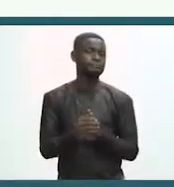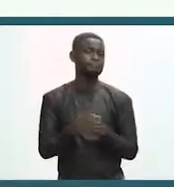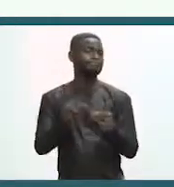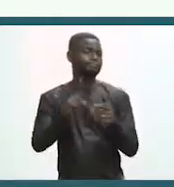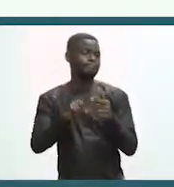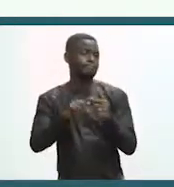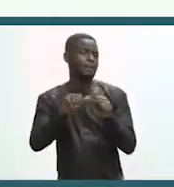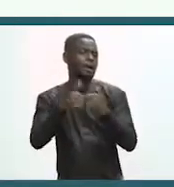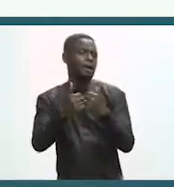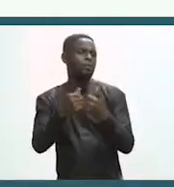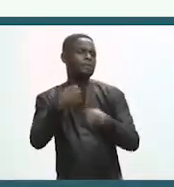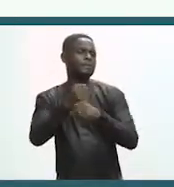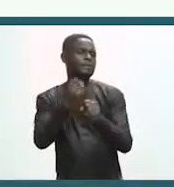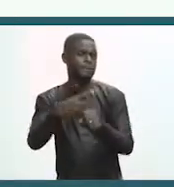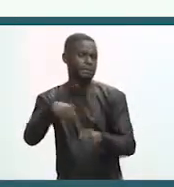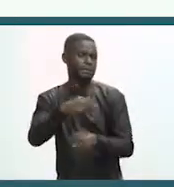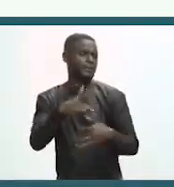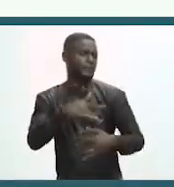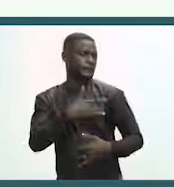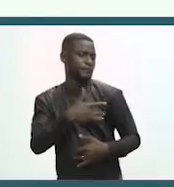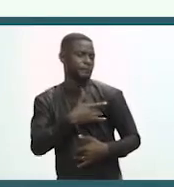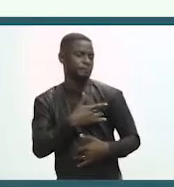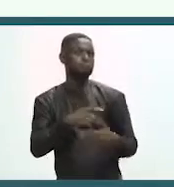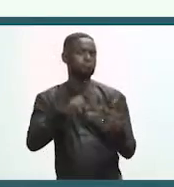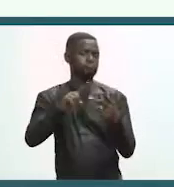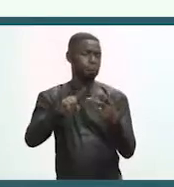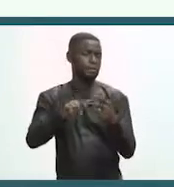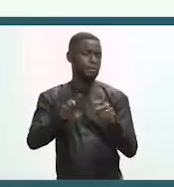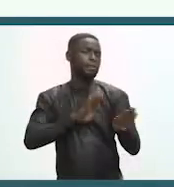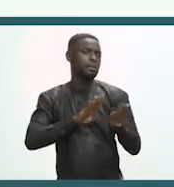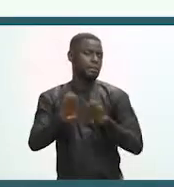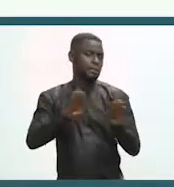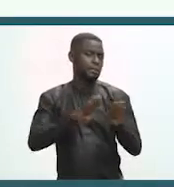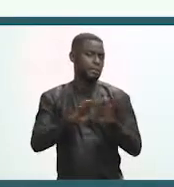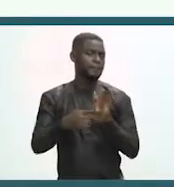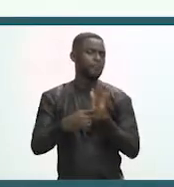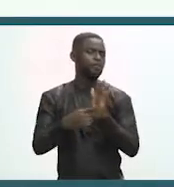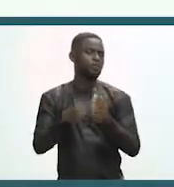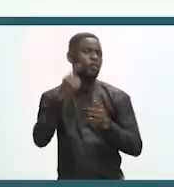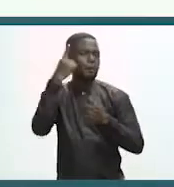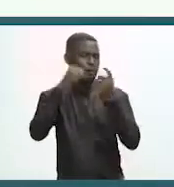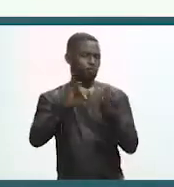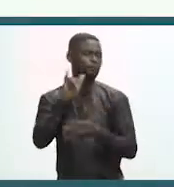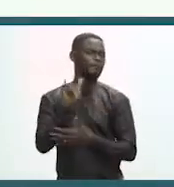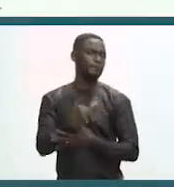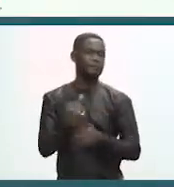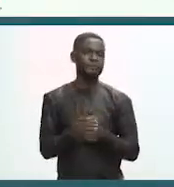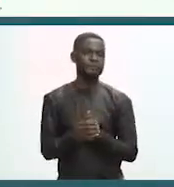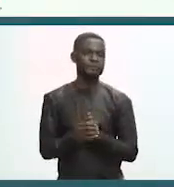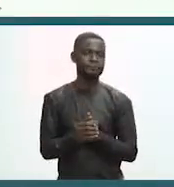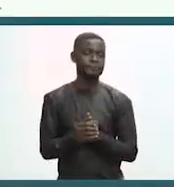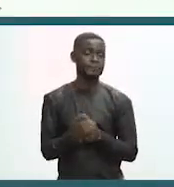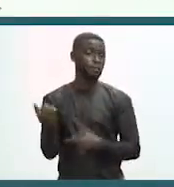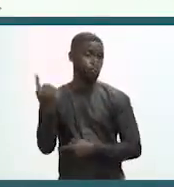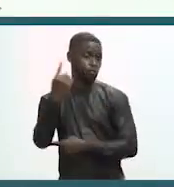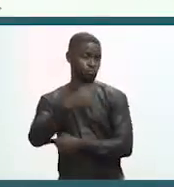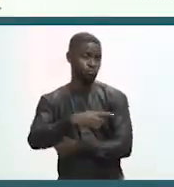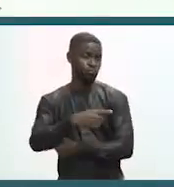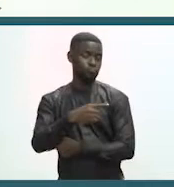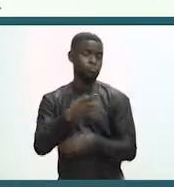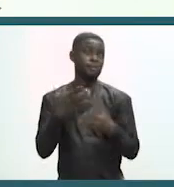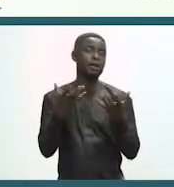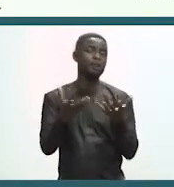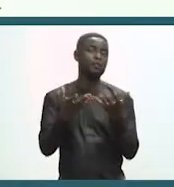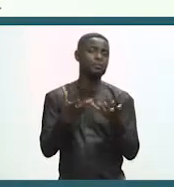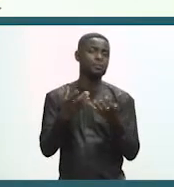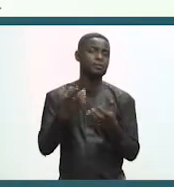how it makes them feel, and the behavior they put up because of that. Today, I